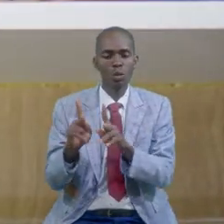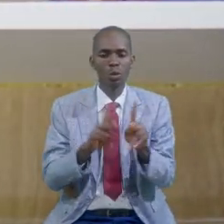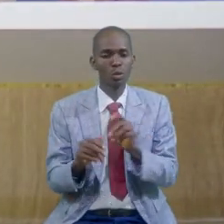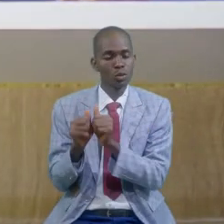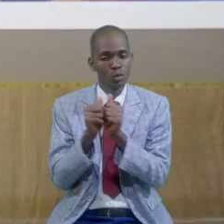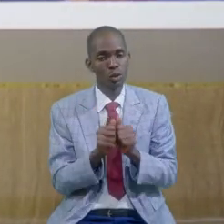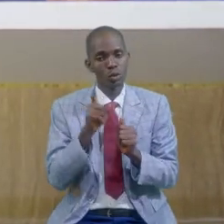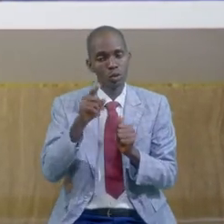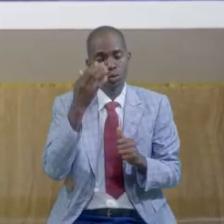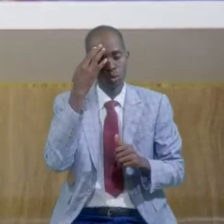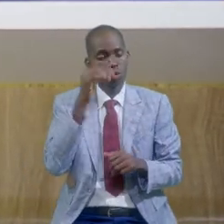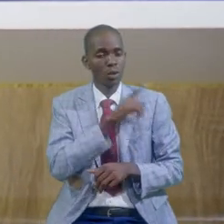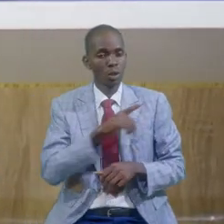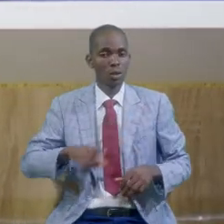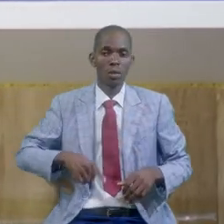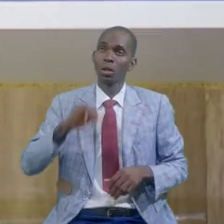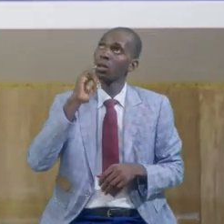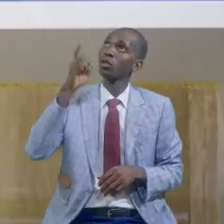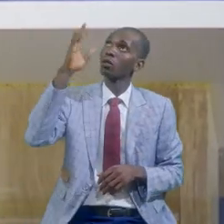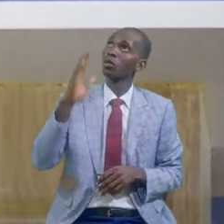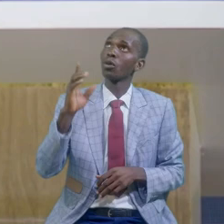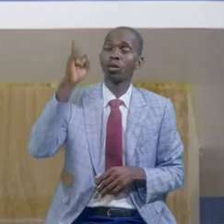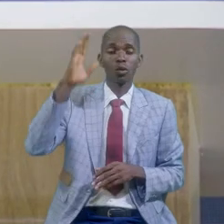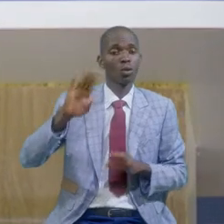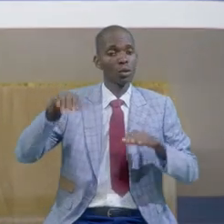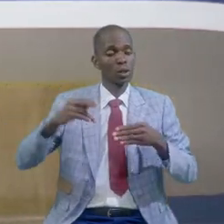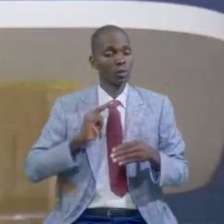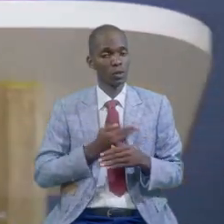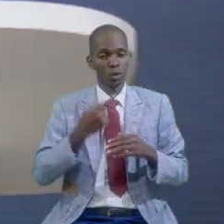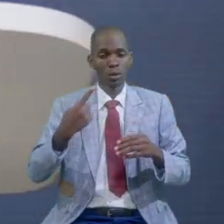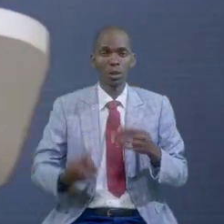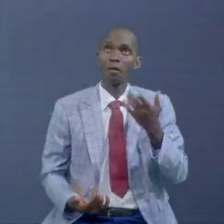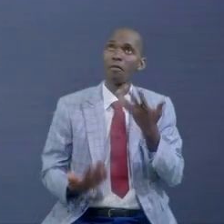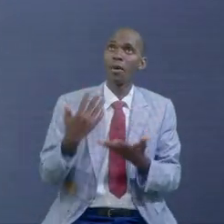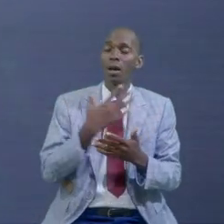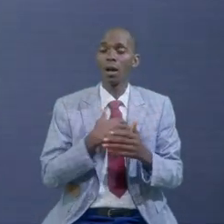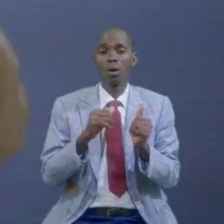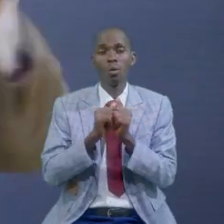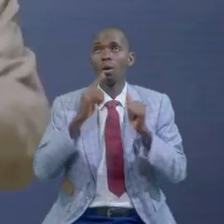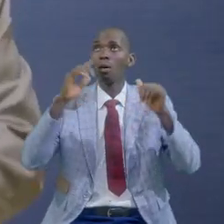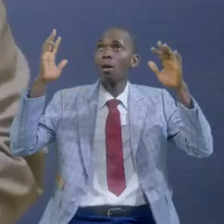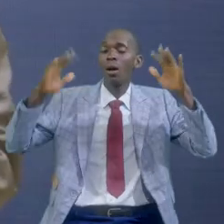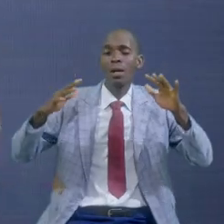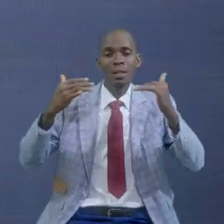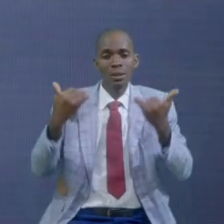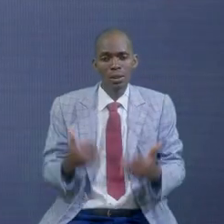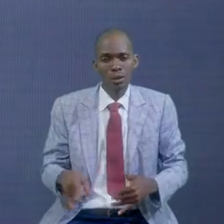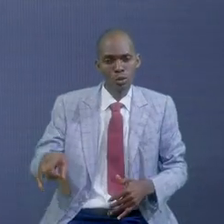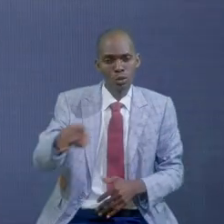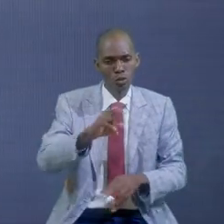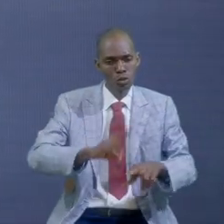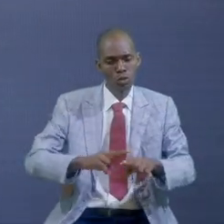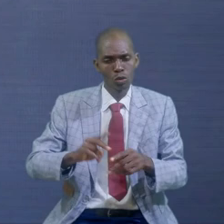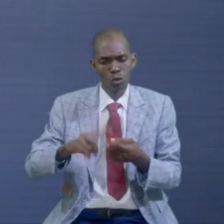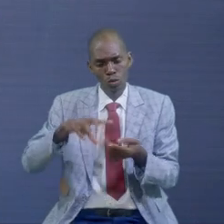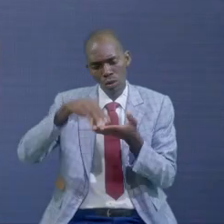he's giving us the fire, he's giving us the rain, what next? You need the knowledge of the word of God. He